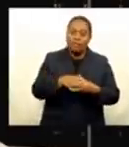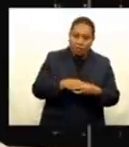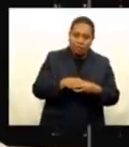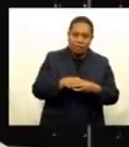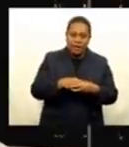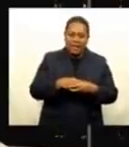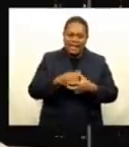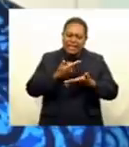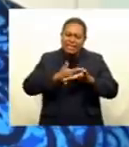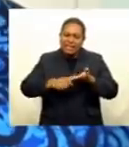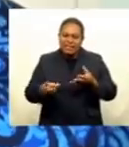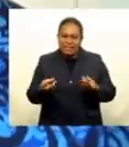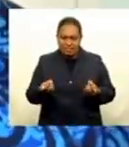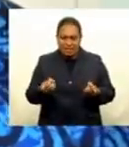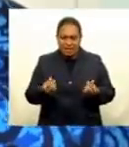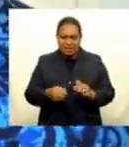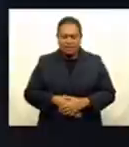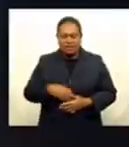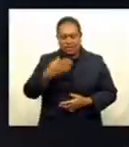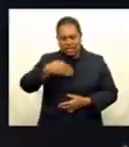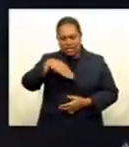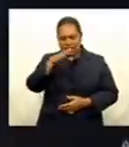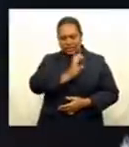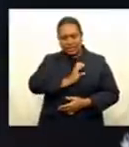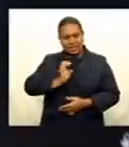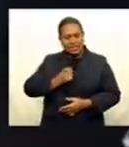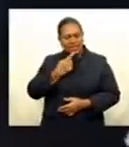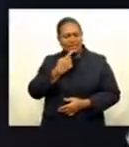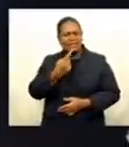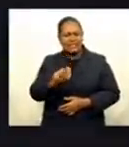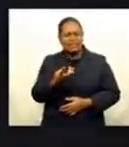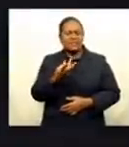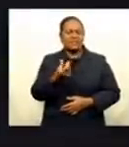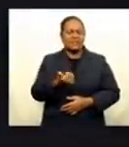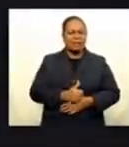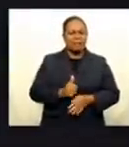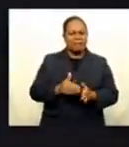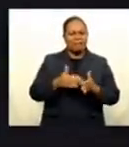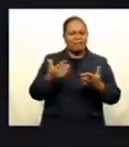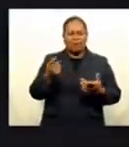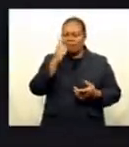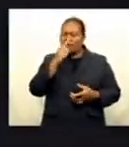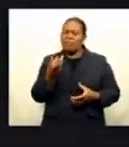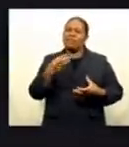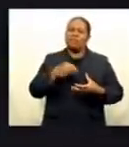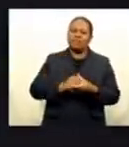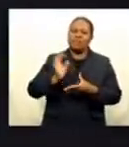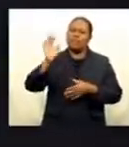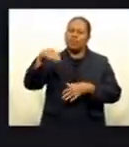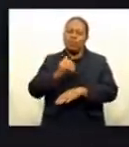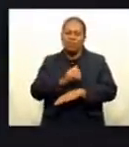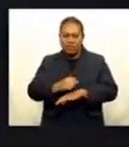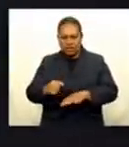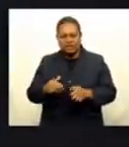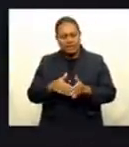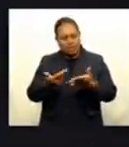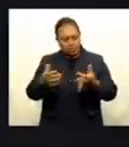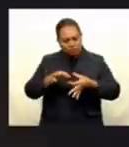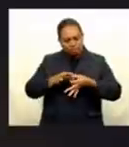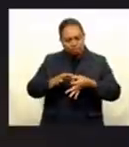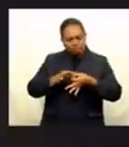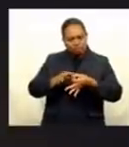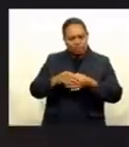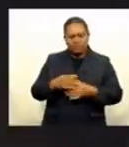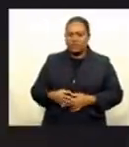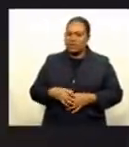pyramid schemes. Commission Chief Executive Joel Abraham says some cases allegedly involve people overseas and they are working with similar